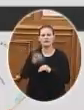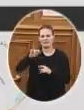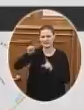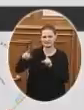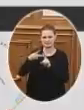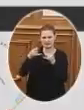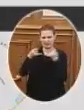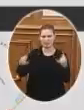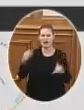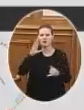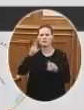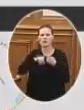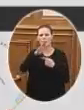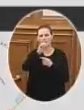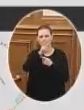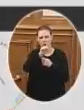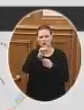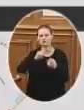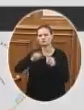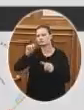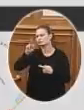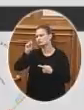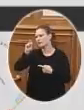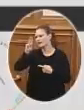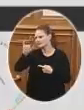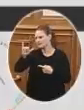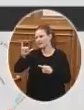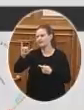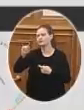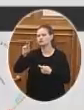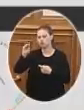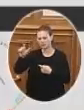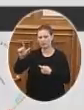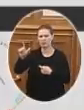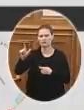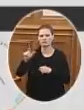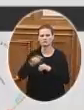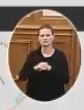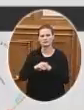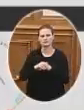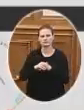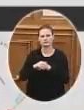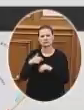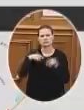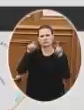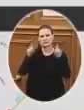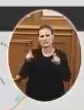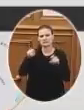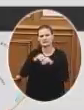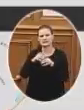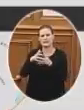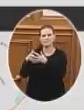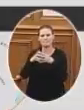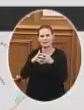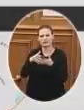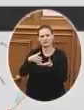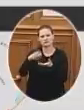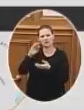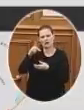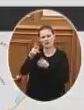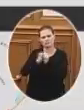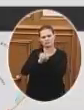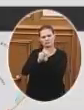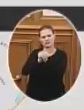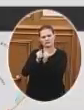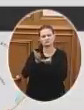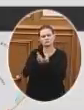Transbay Terminal. So this idea of partnering with regional transit is being tested out in the America's Cup series. The